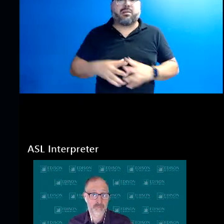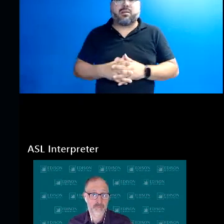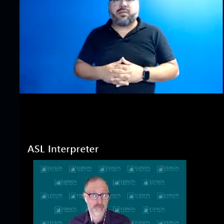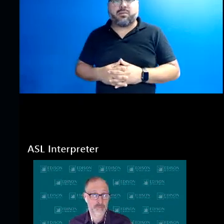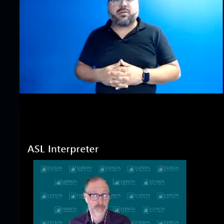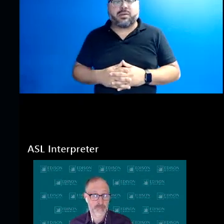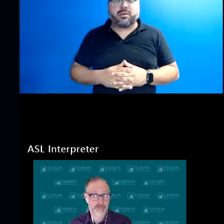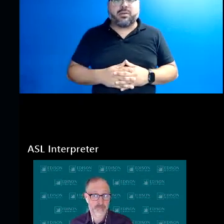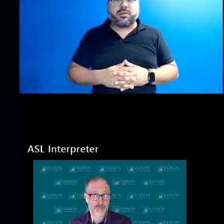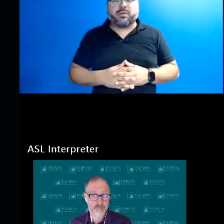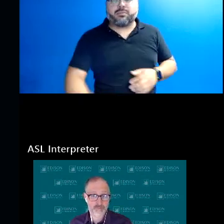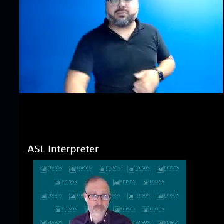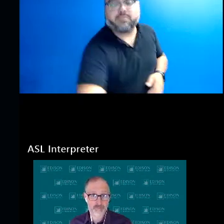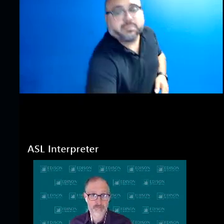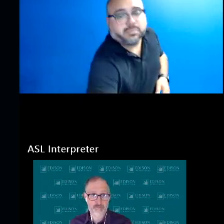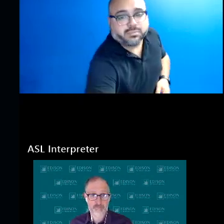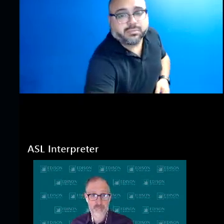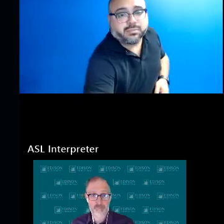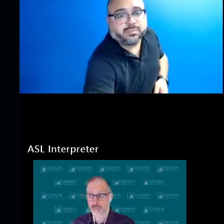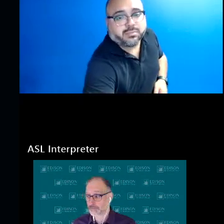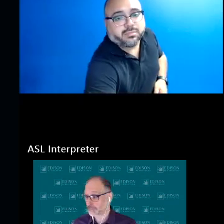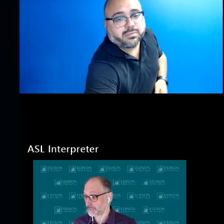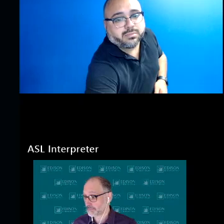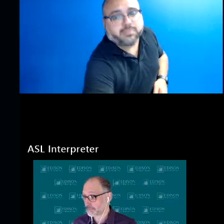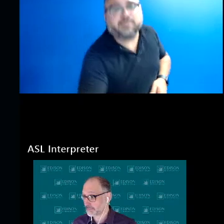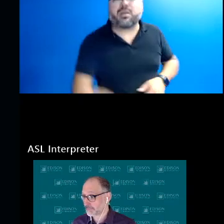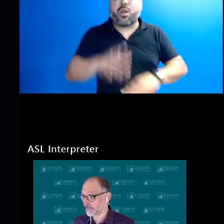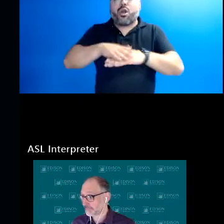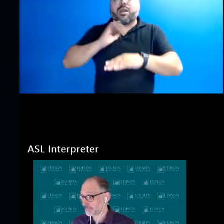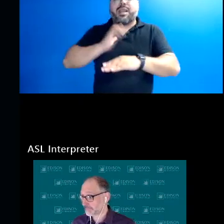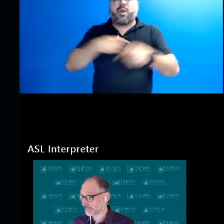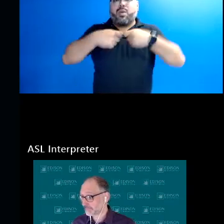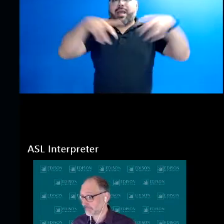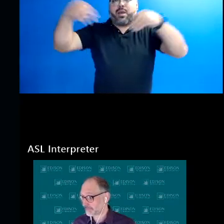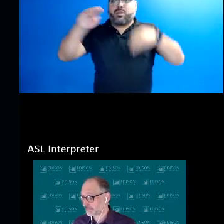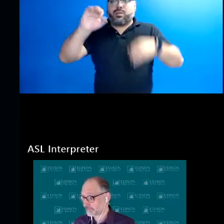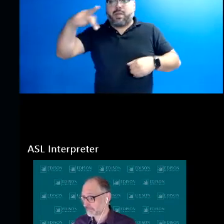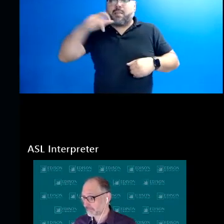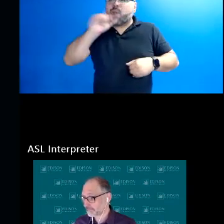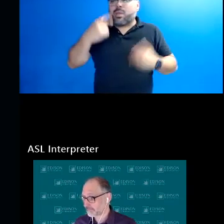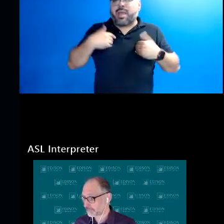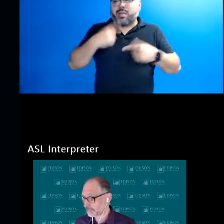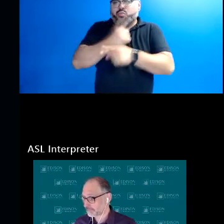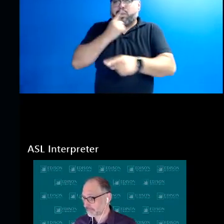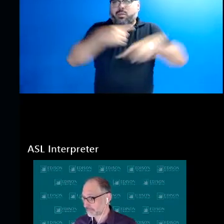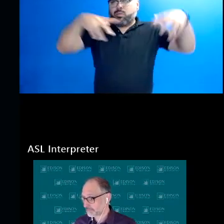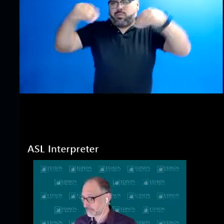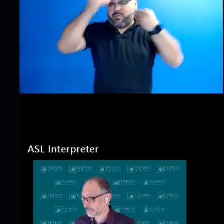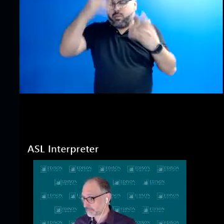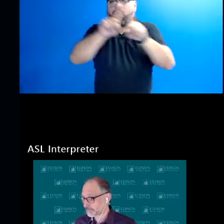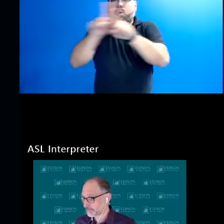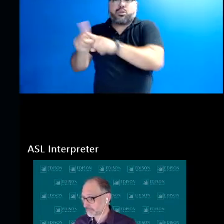On our outage map, that also not just has the regular outage information, but it also incorporates PSPS